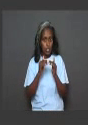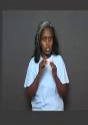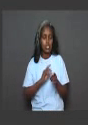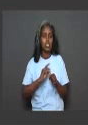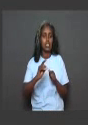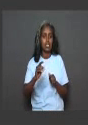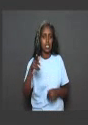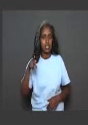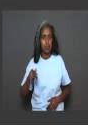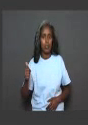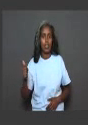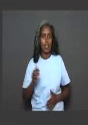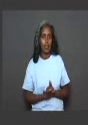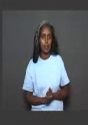PA.